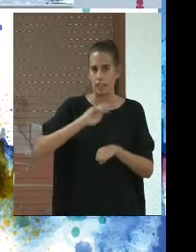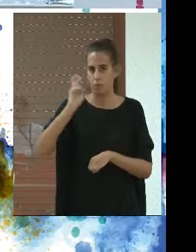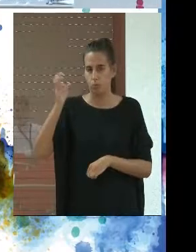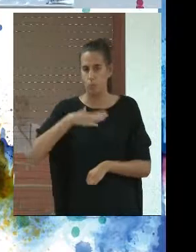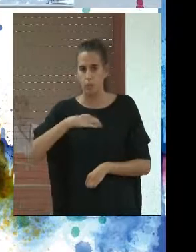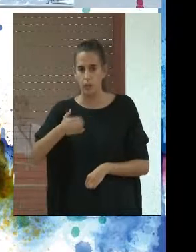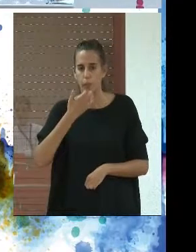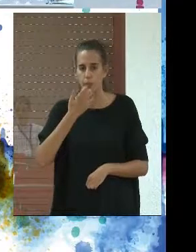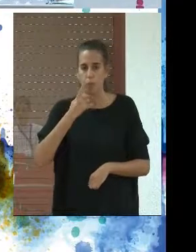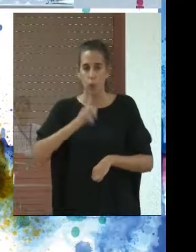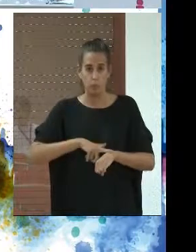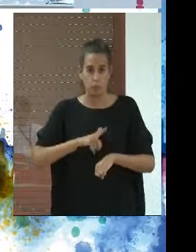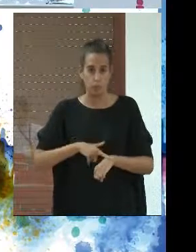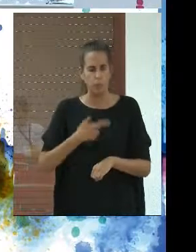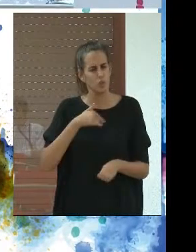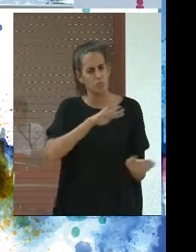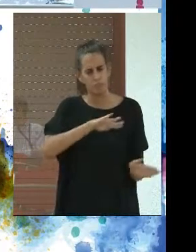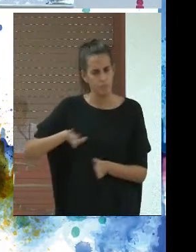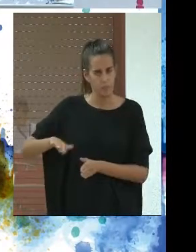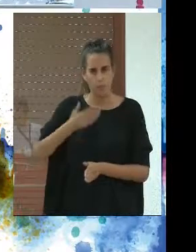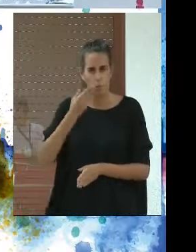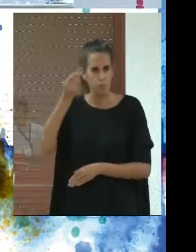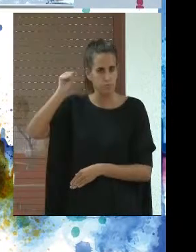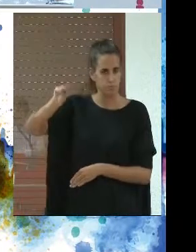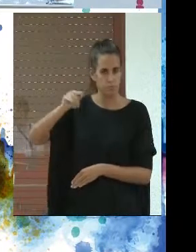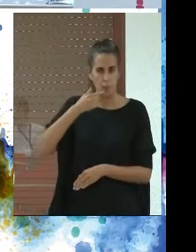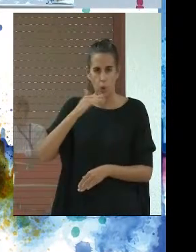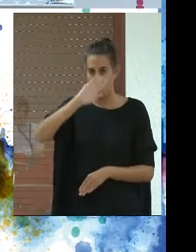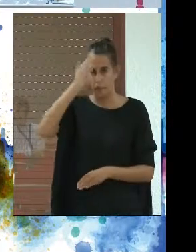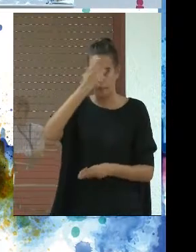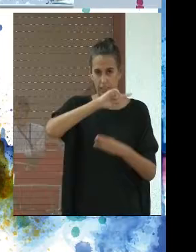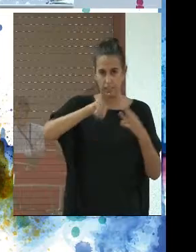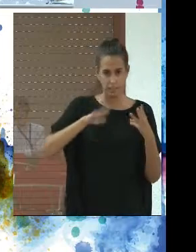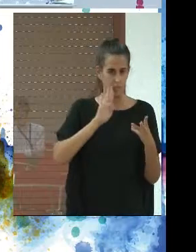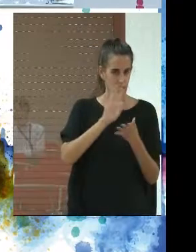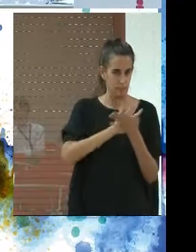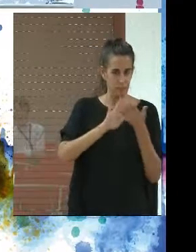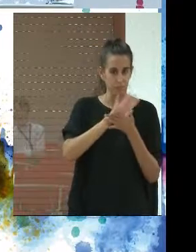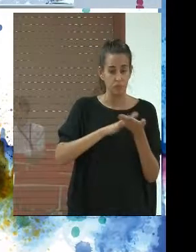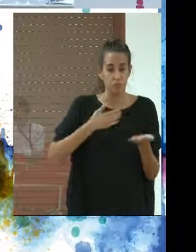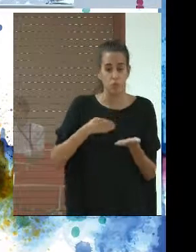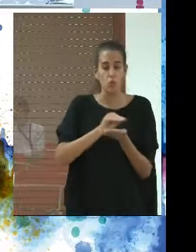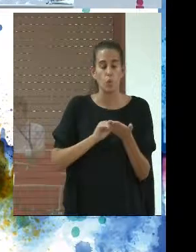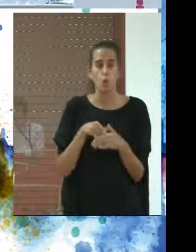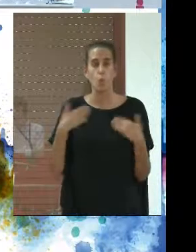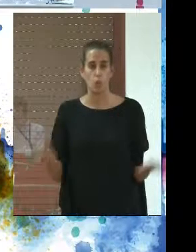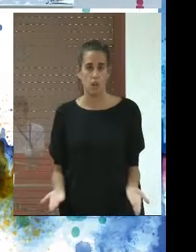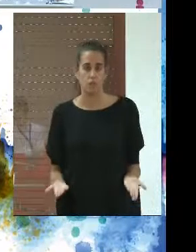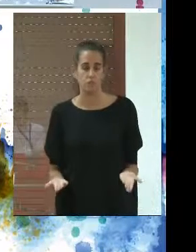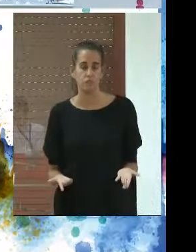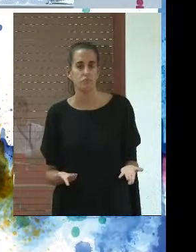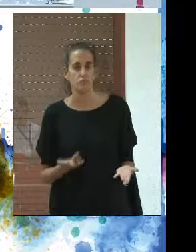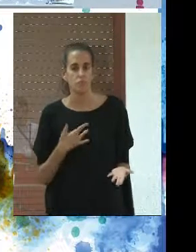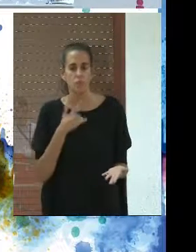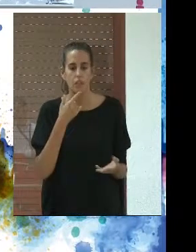other features such as timers, but that's accessory. The main thing is what I just said. So the solution that we came up with is